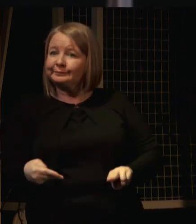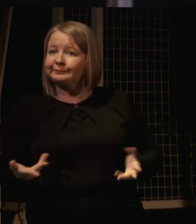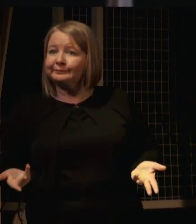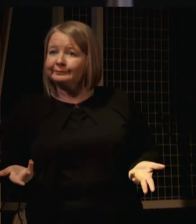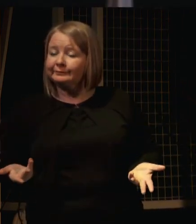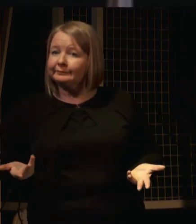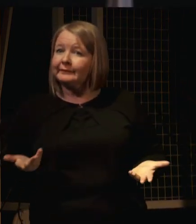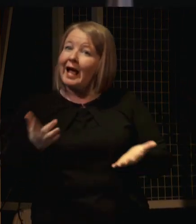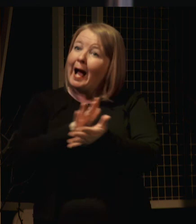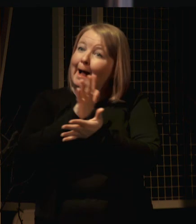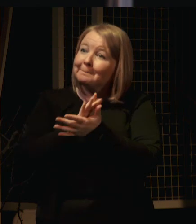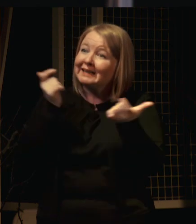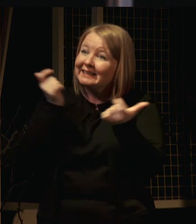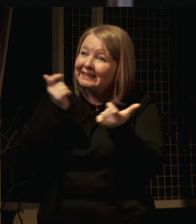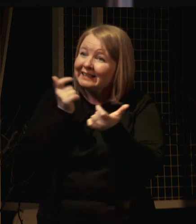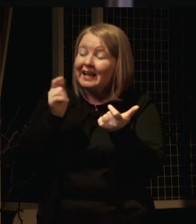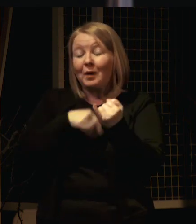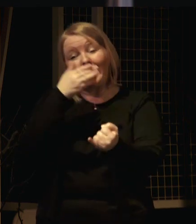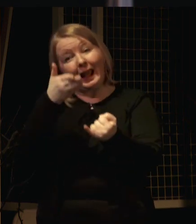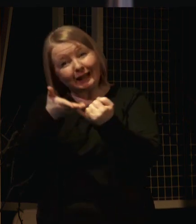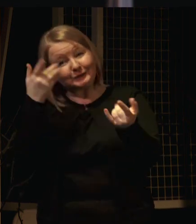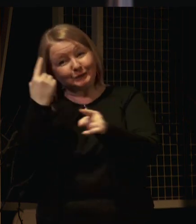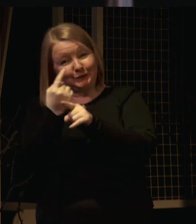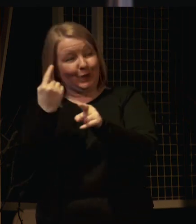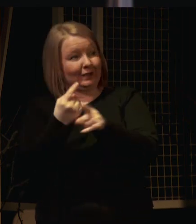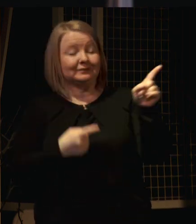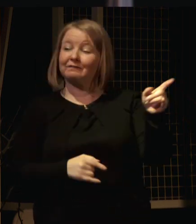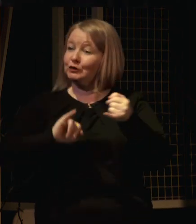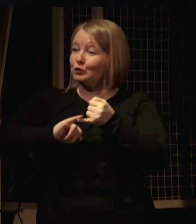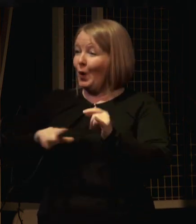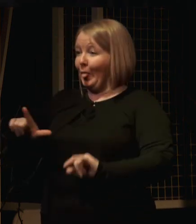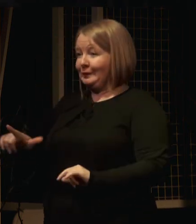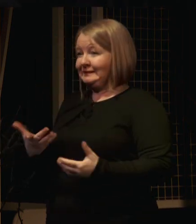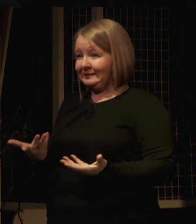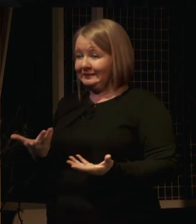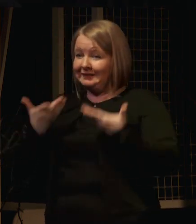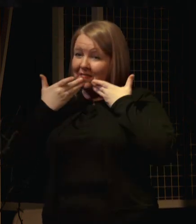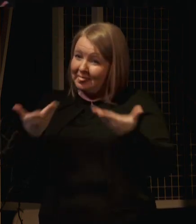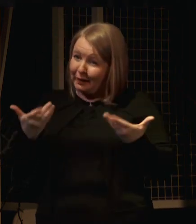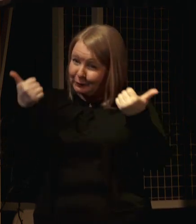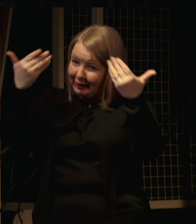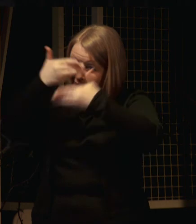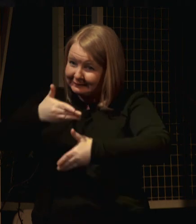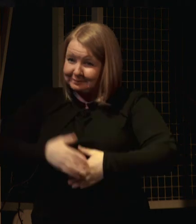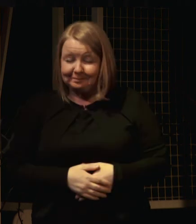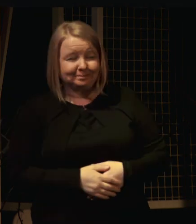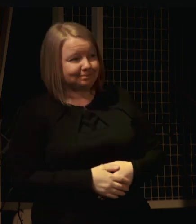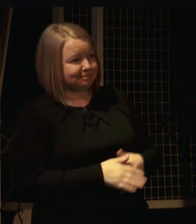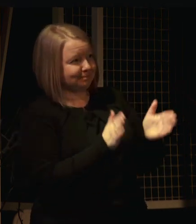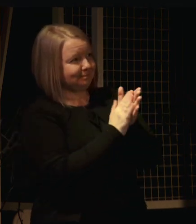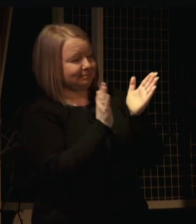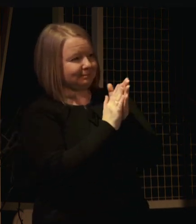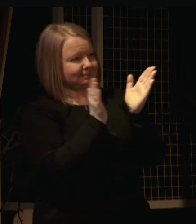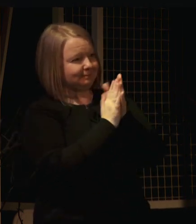point. And on that happy, cheery note, that's how we're going to end our talk. I've been Stuart. I've been Louise. Thanks very much and good night. Thanks for listening.